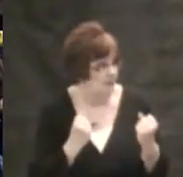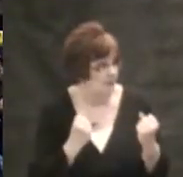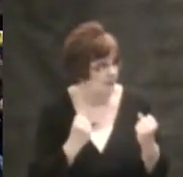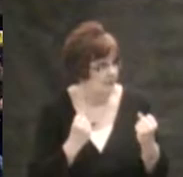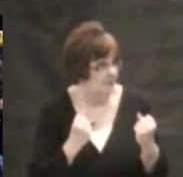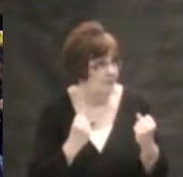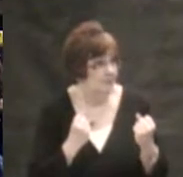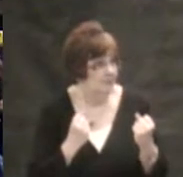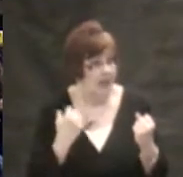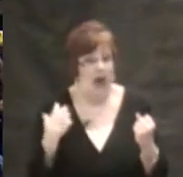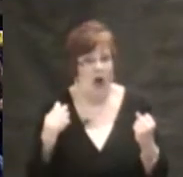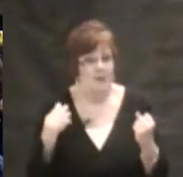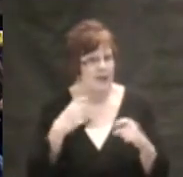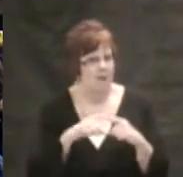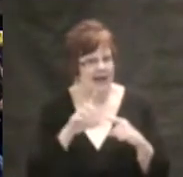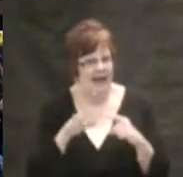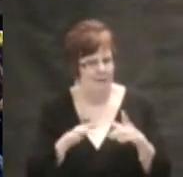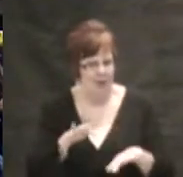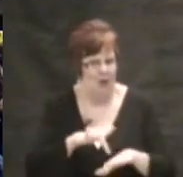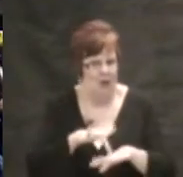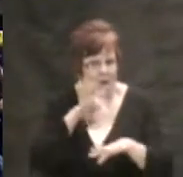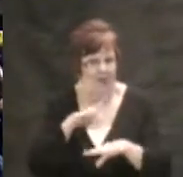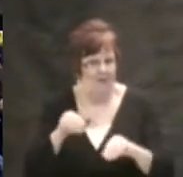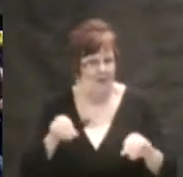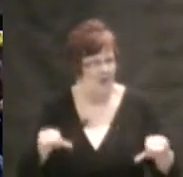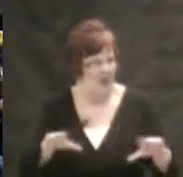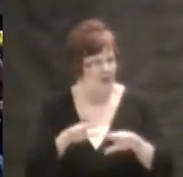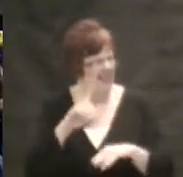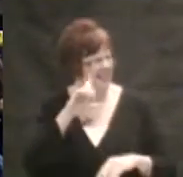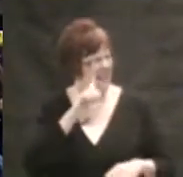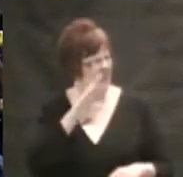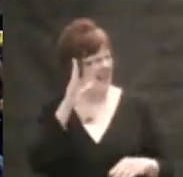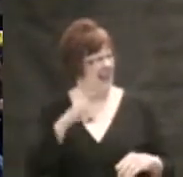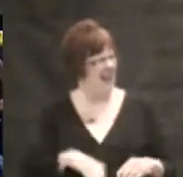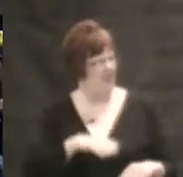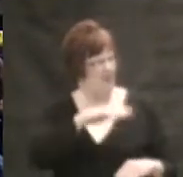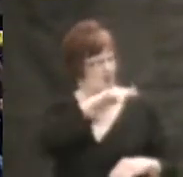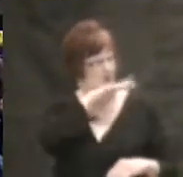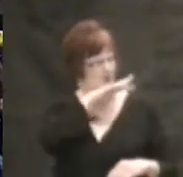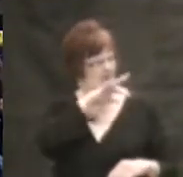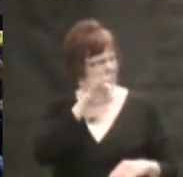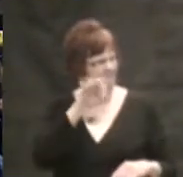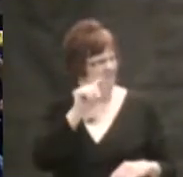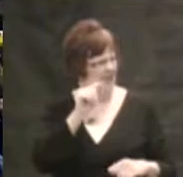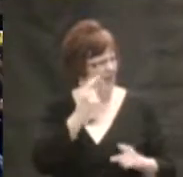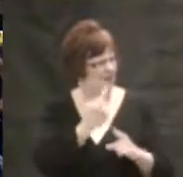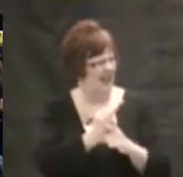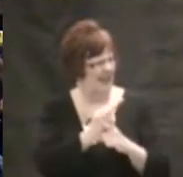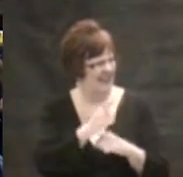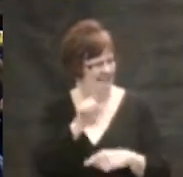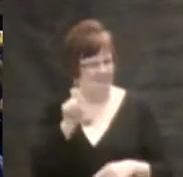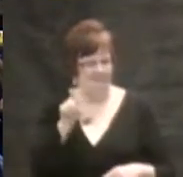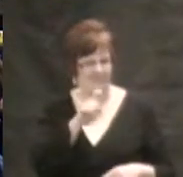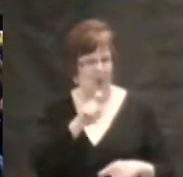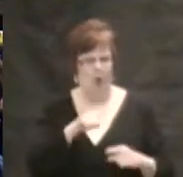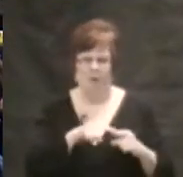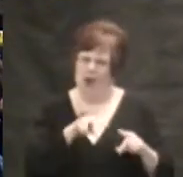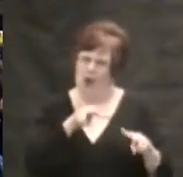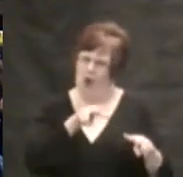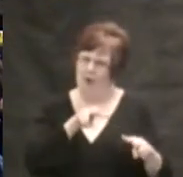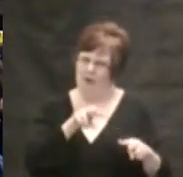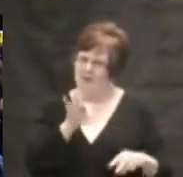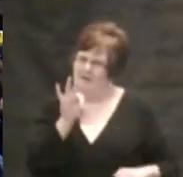been outside, but he's never had his feet on the ground. So you would think his feet would never get dirty, right? Well, when I looked at his